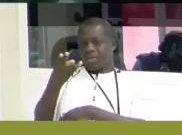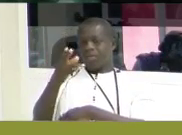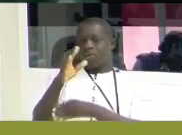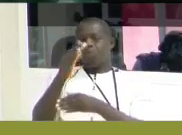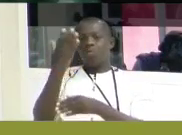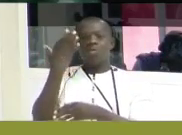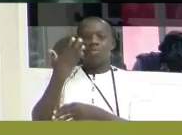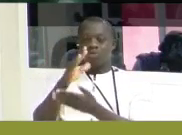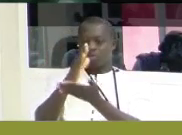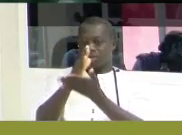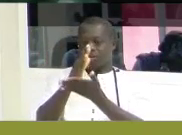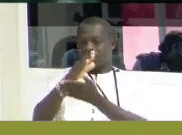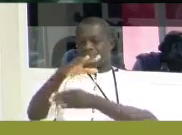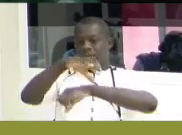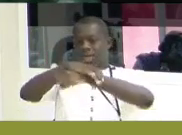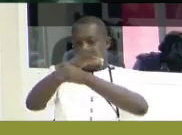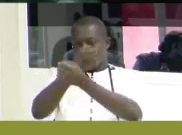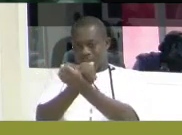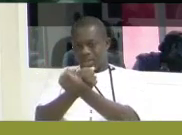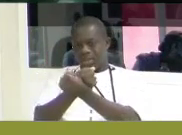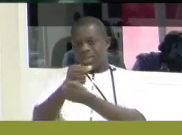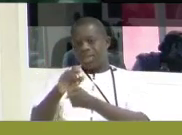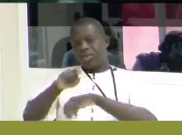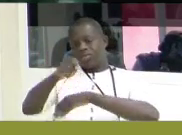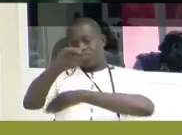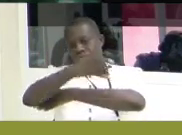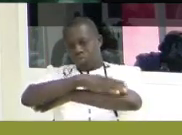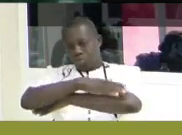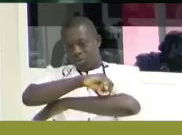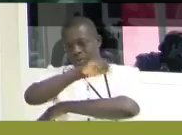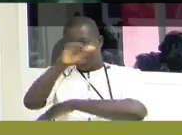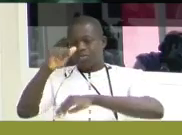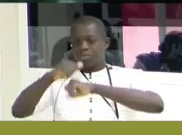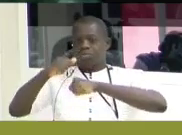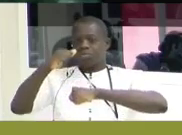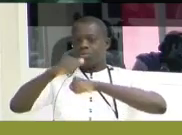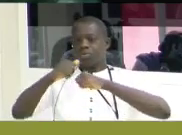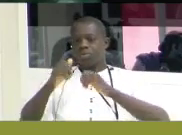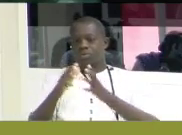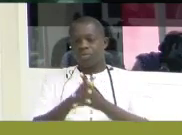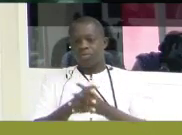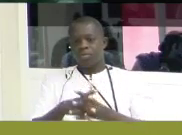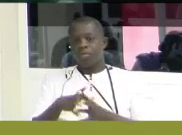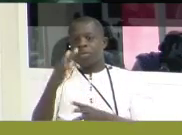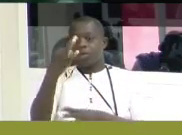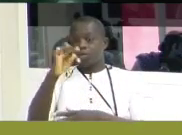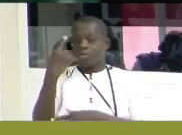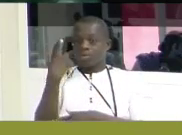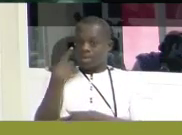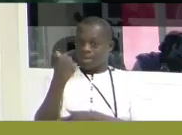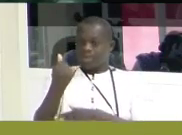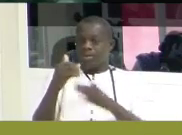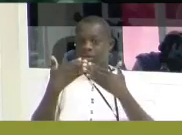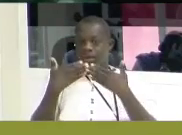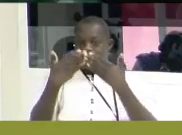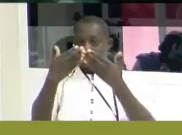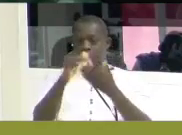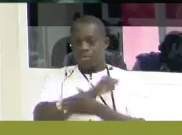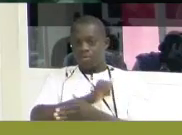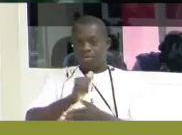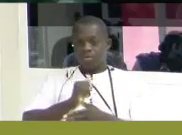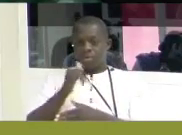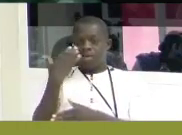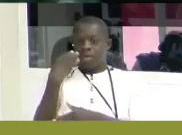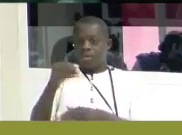actually arrested, detained, and tortured. If you would just like to tell us how you started at the